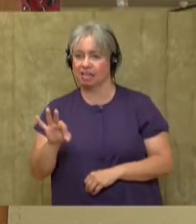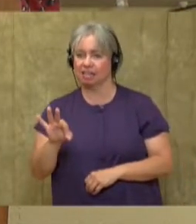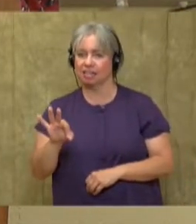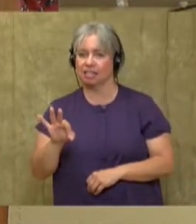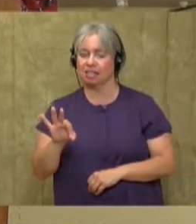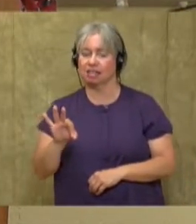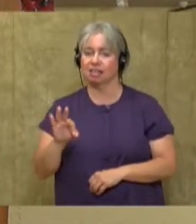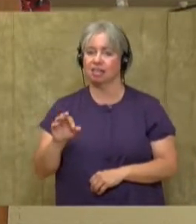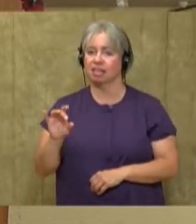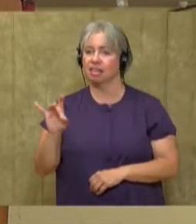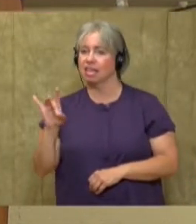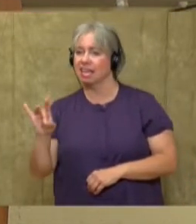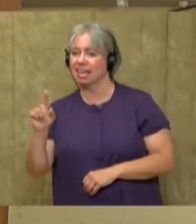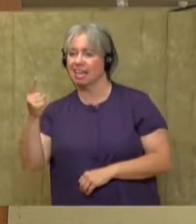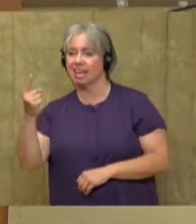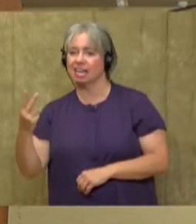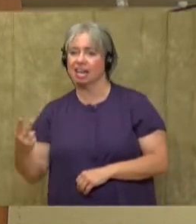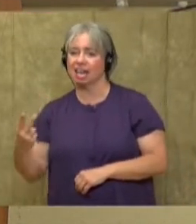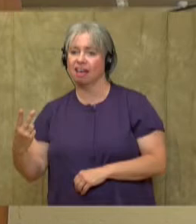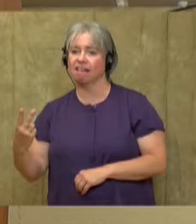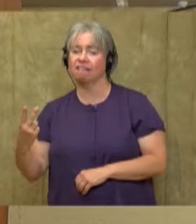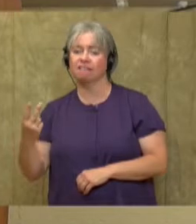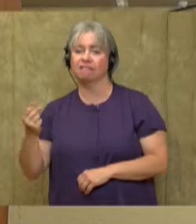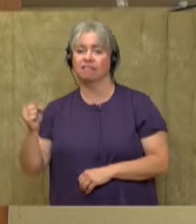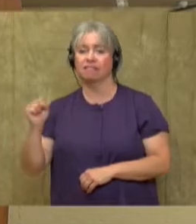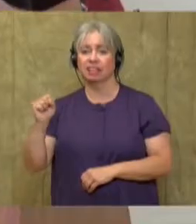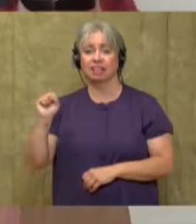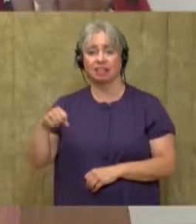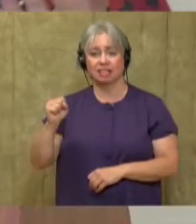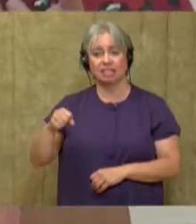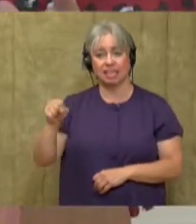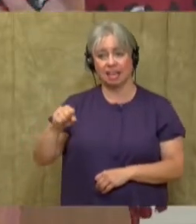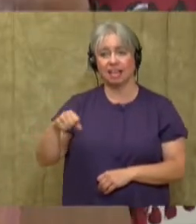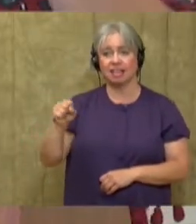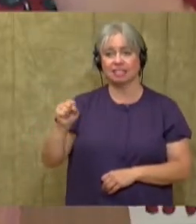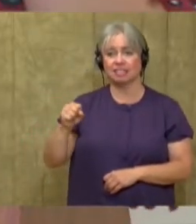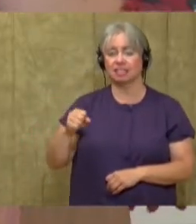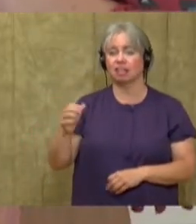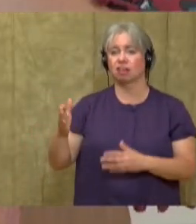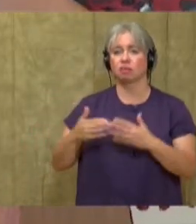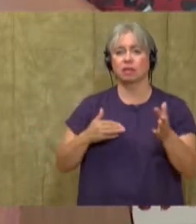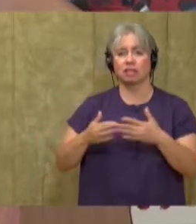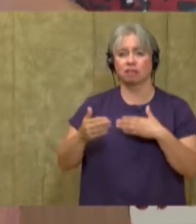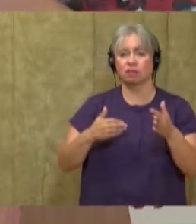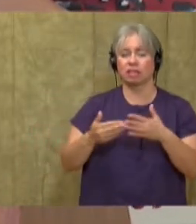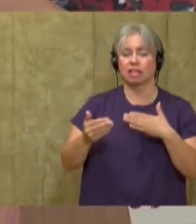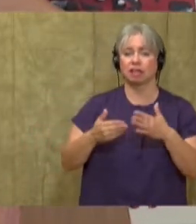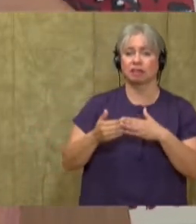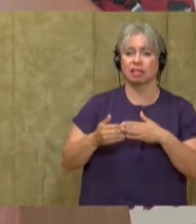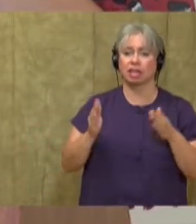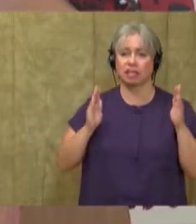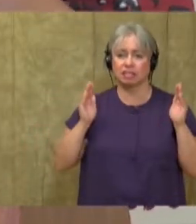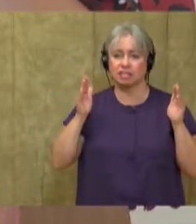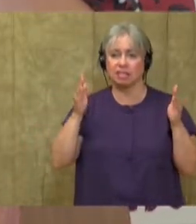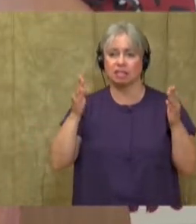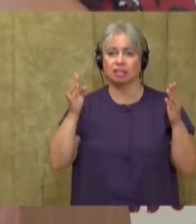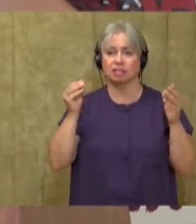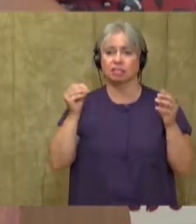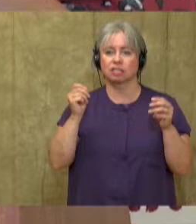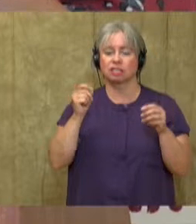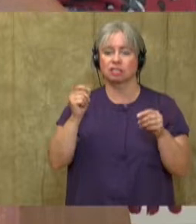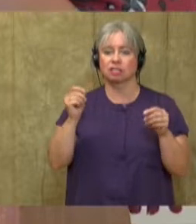size 8.5? Absolutely. So really your age, even though you can narrow it down to a